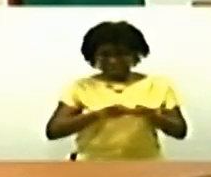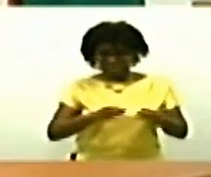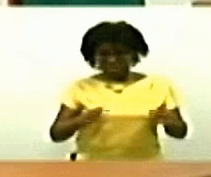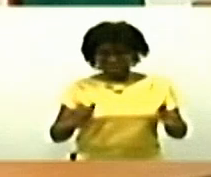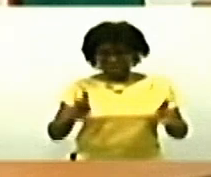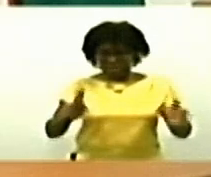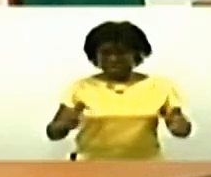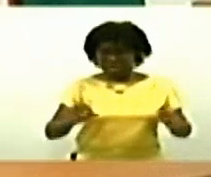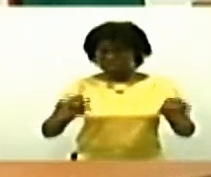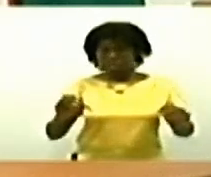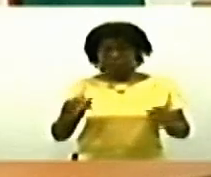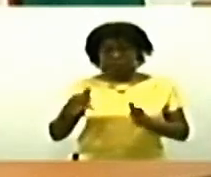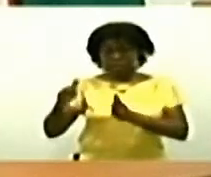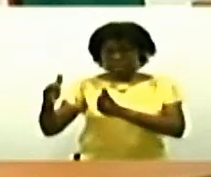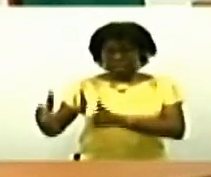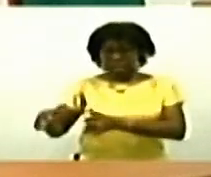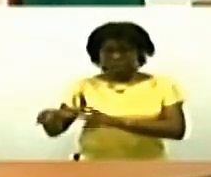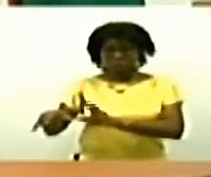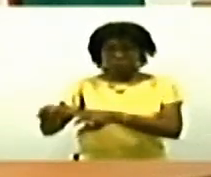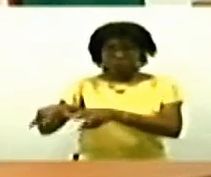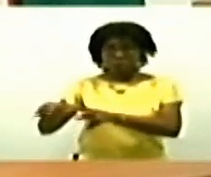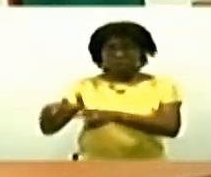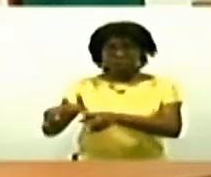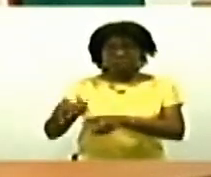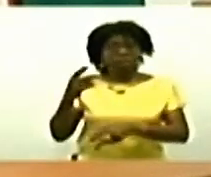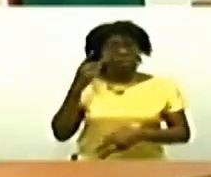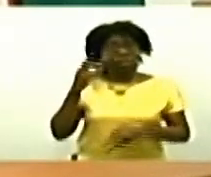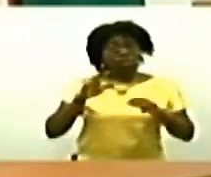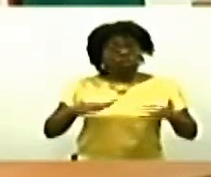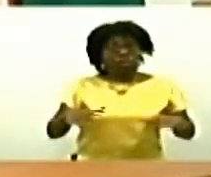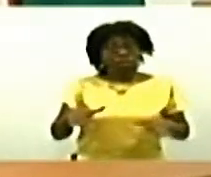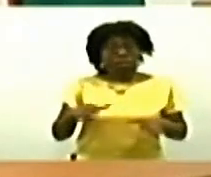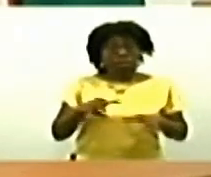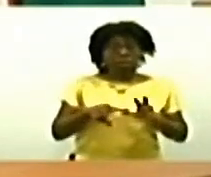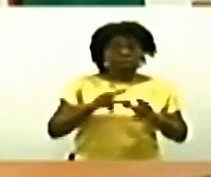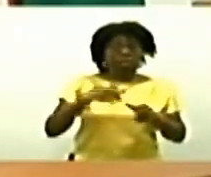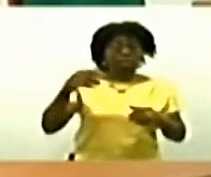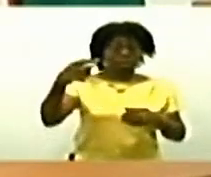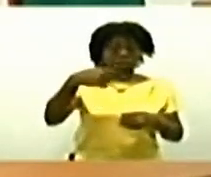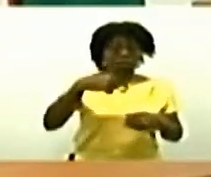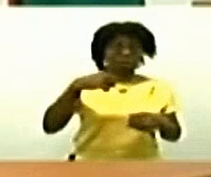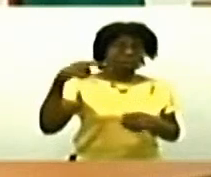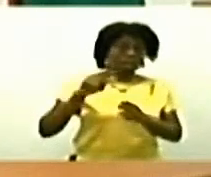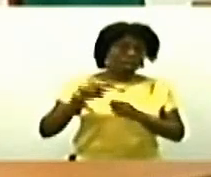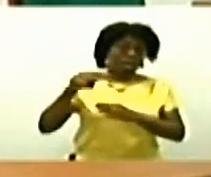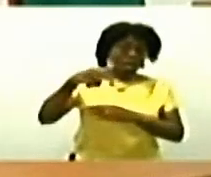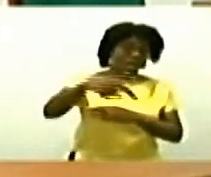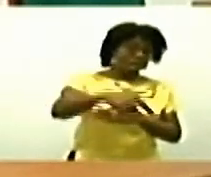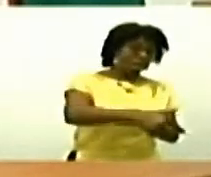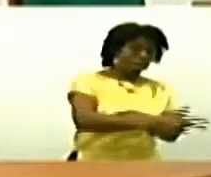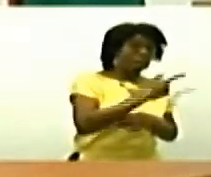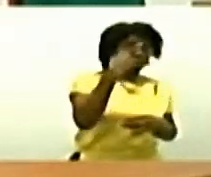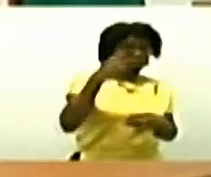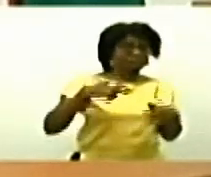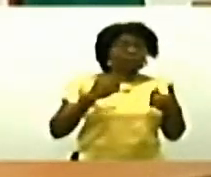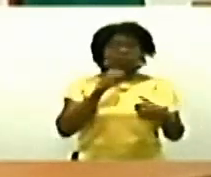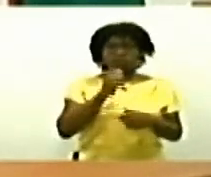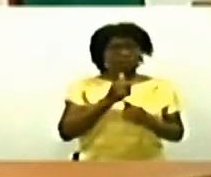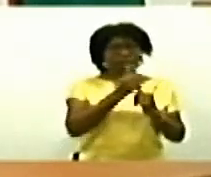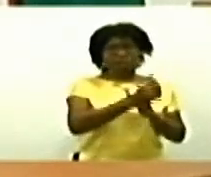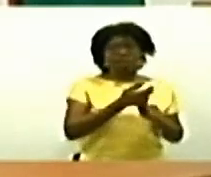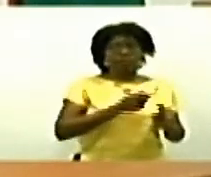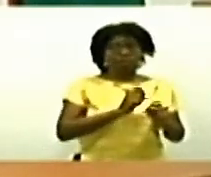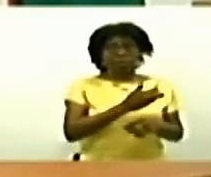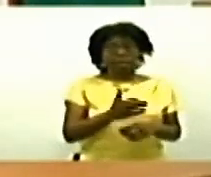for sidewalks. I see children coming down the Lotus Lane, because I live not too far from there.